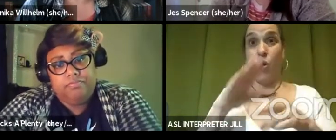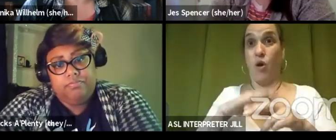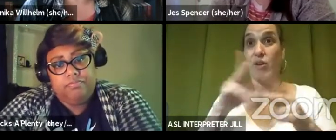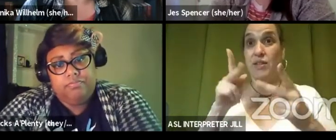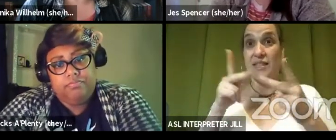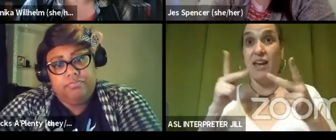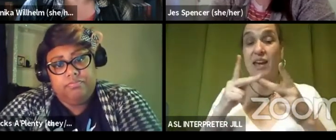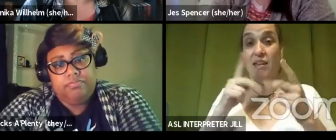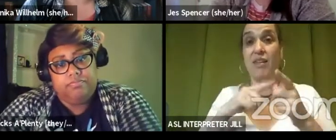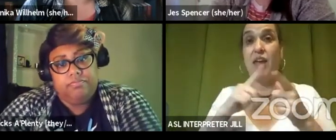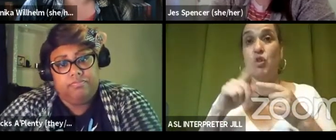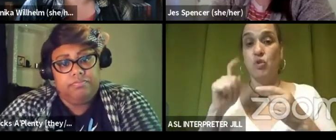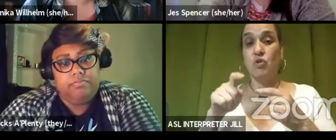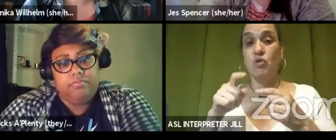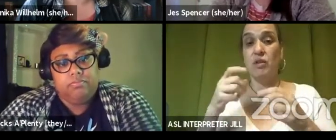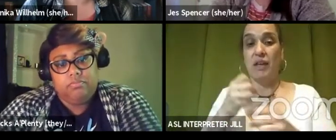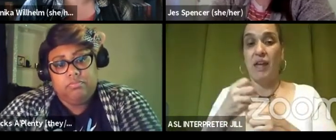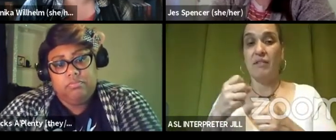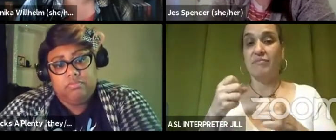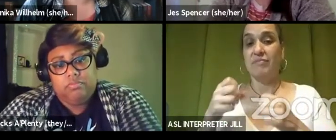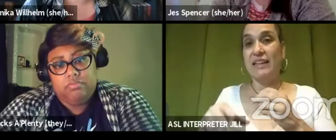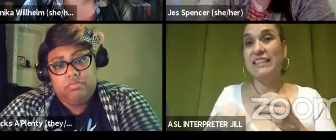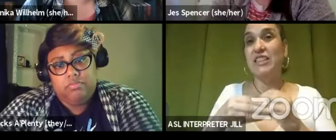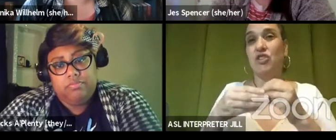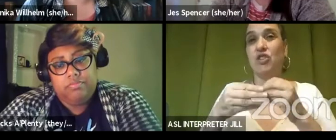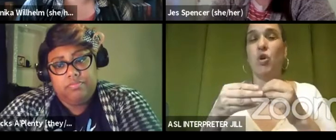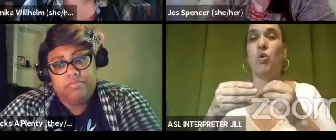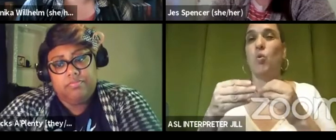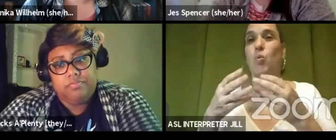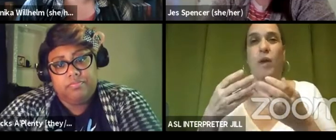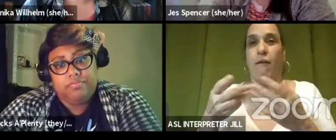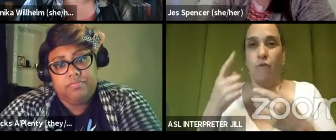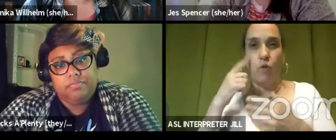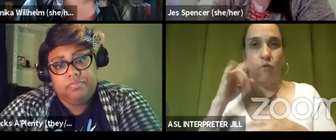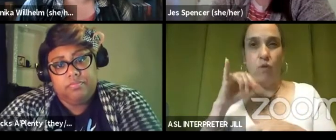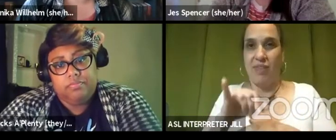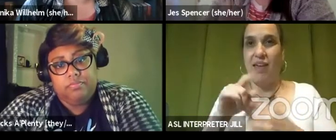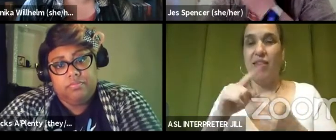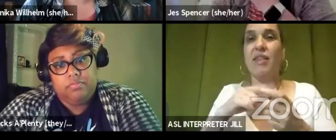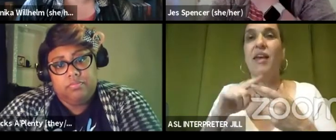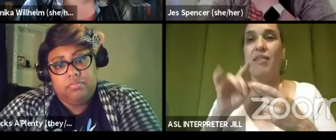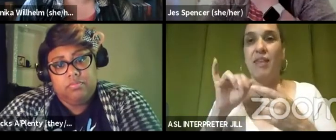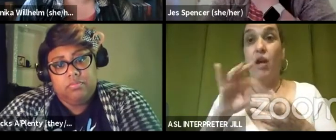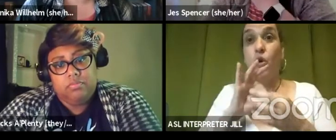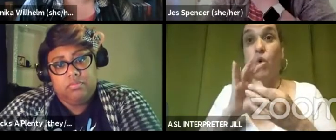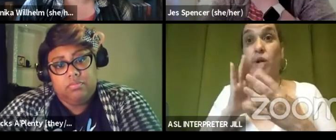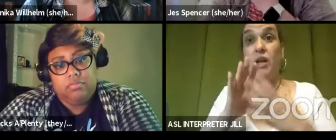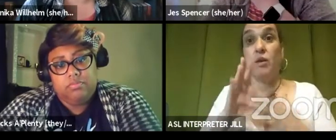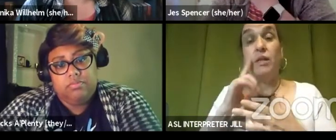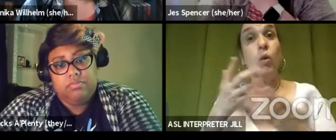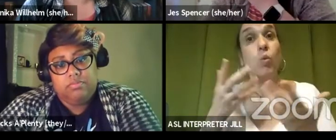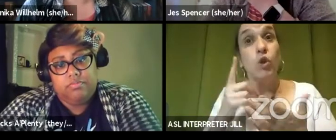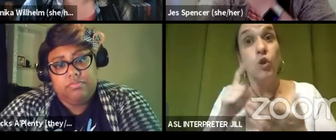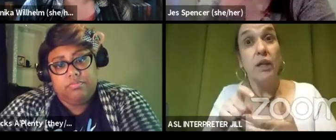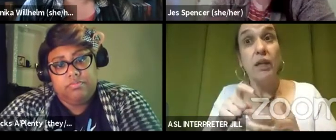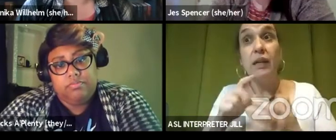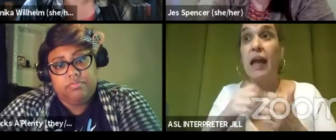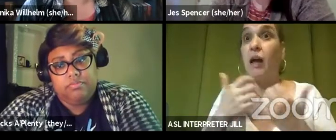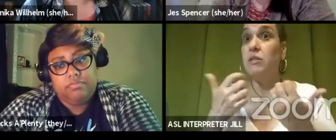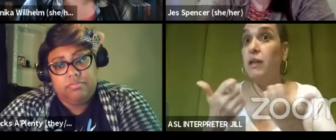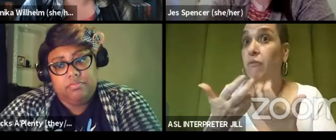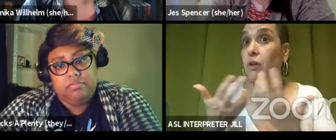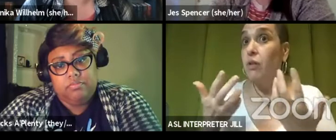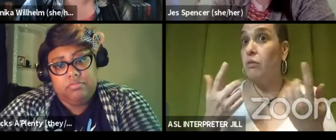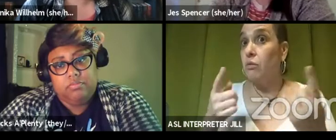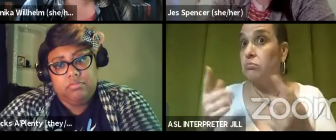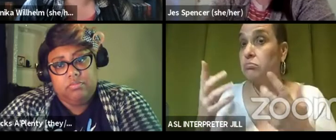get an extra whatever for that. And that coordinator would be like, what do you need? How's it going? Do you need a meal?